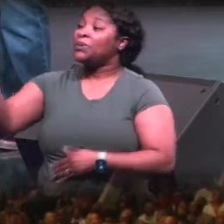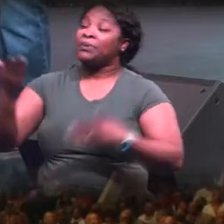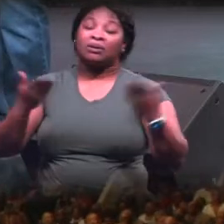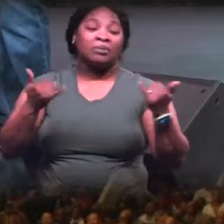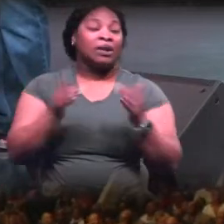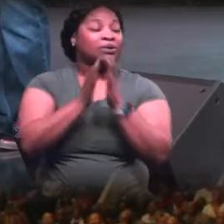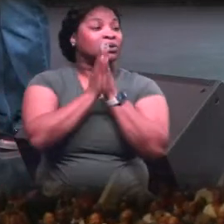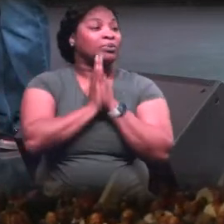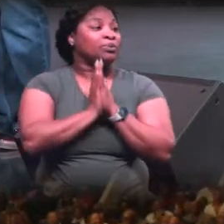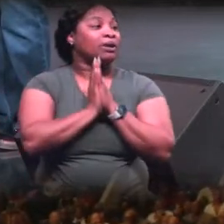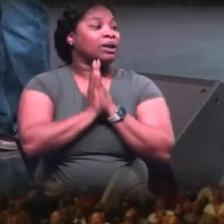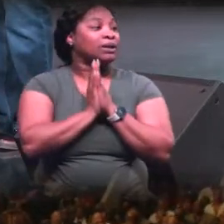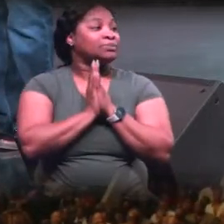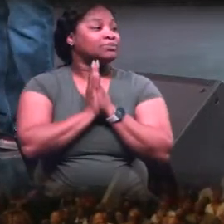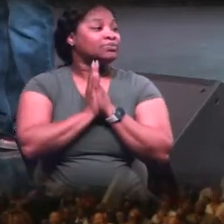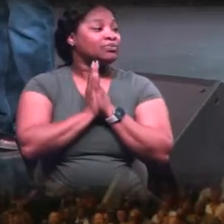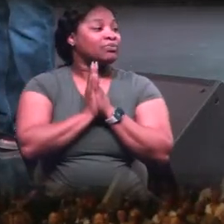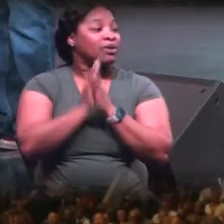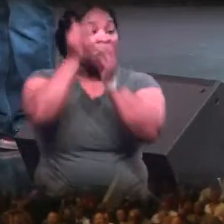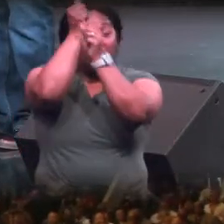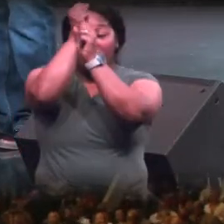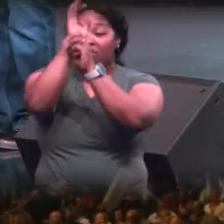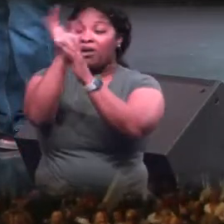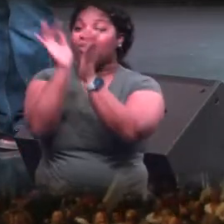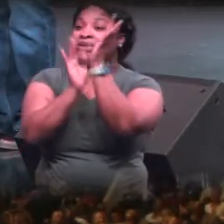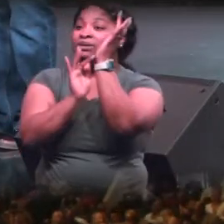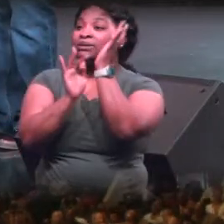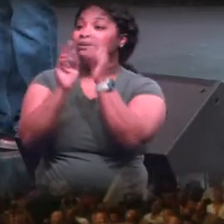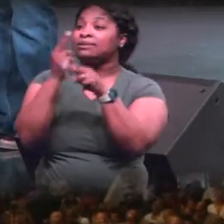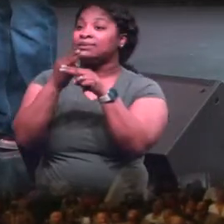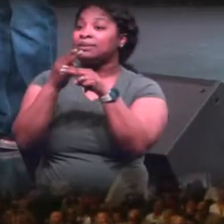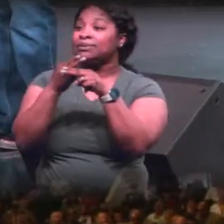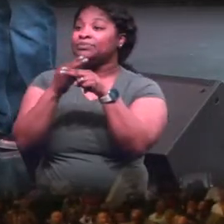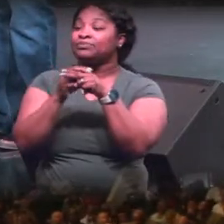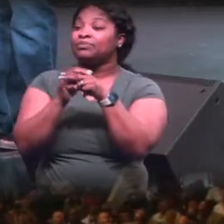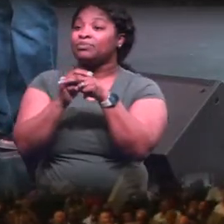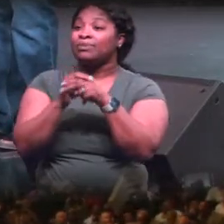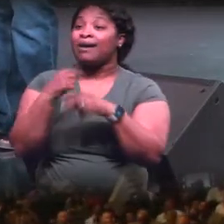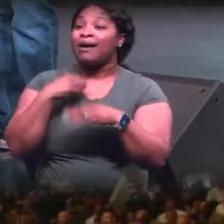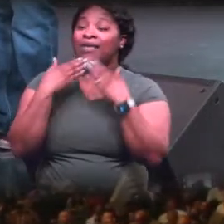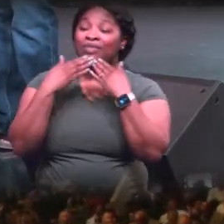this prayer now. Father, in the name of Jesus, I thank you,